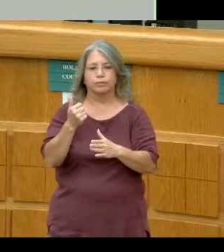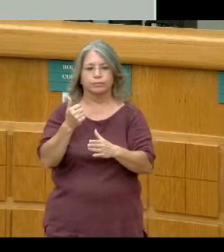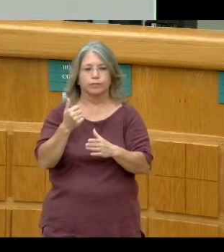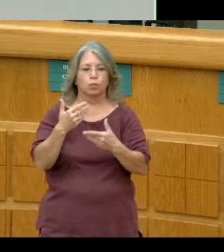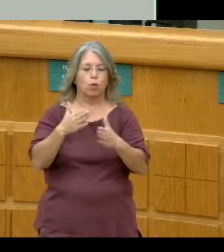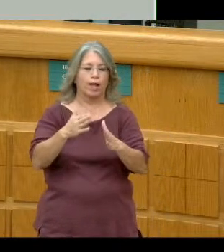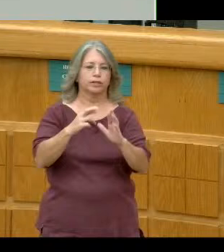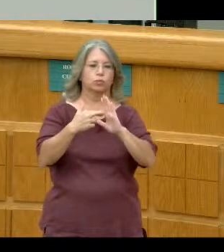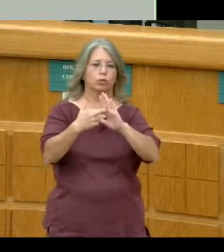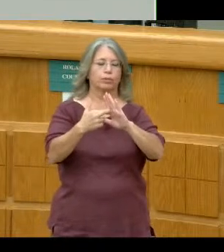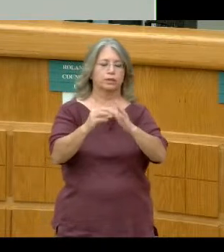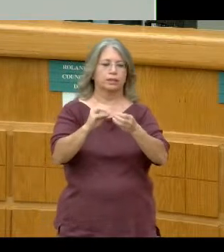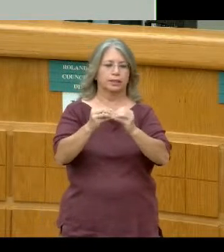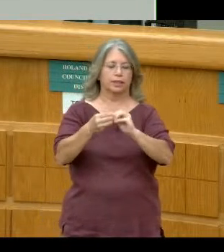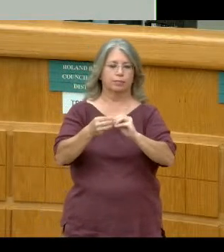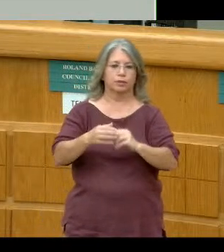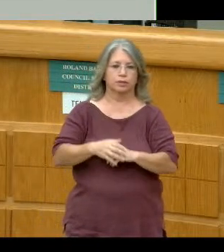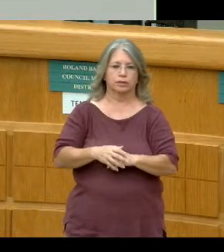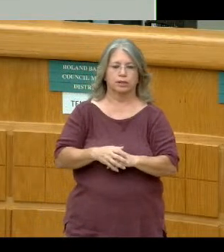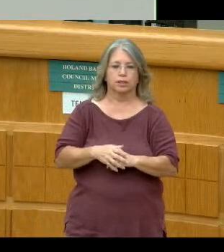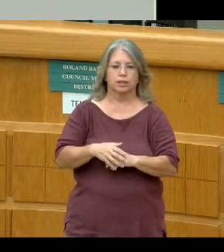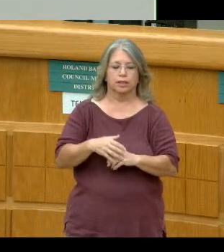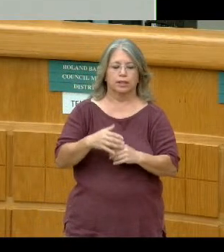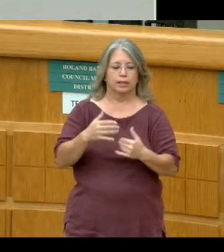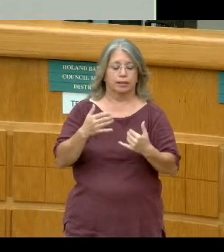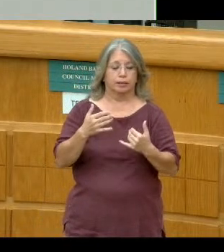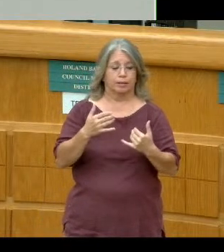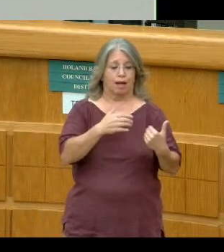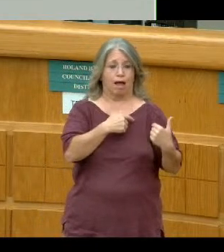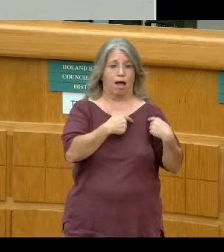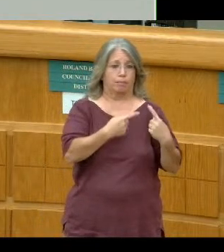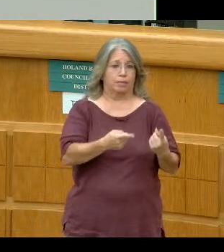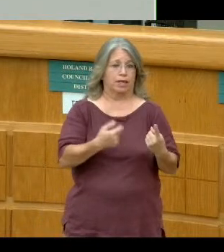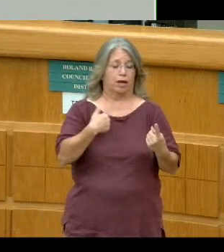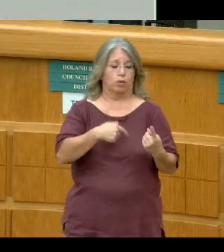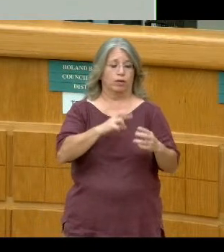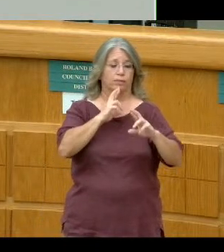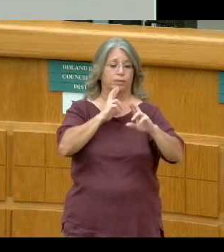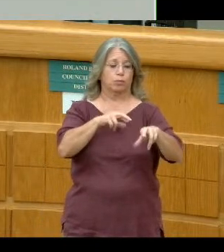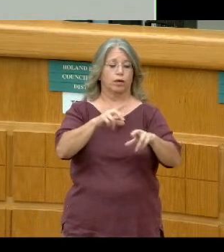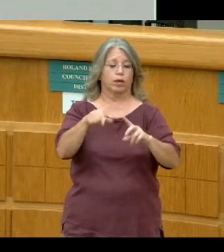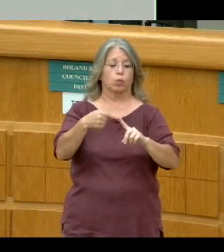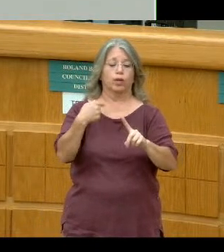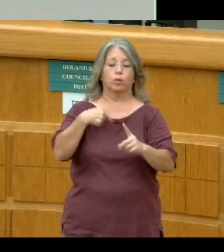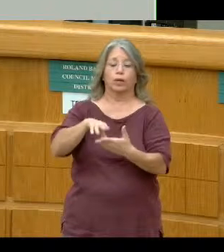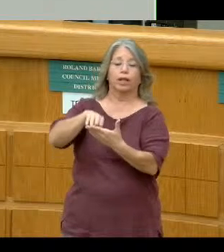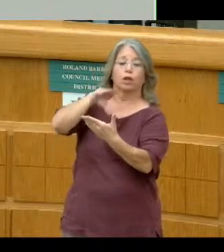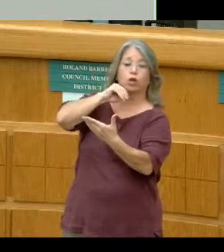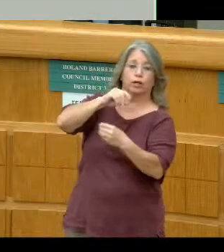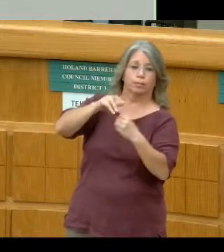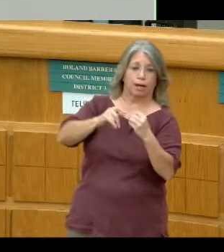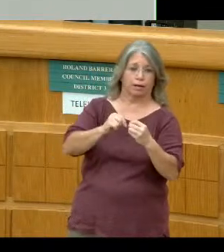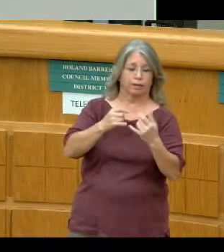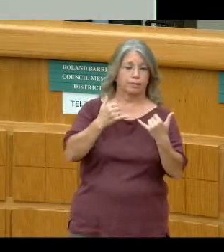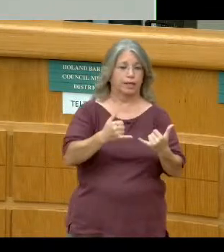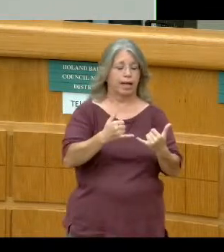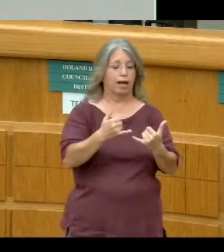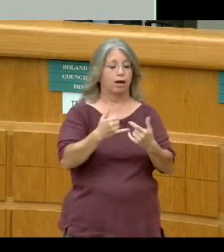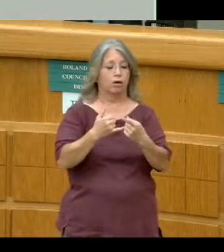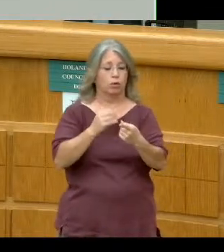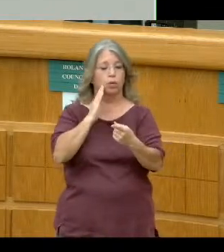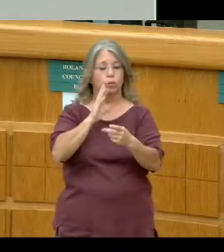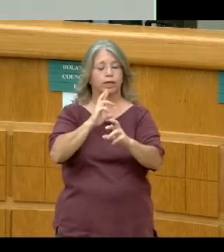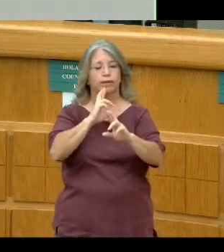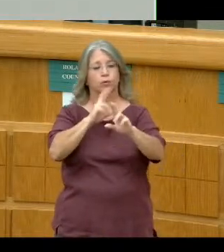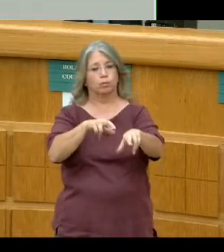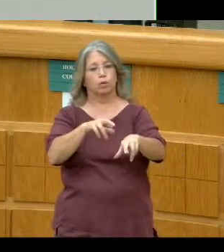recording when the fatality was reported, we're recording when the person actually died. So that was a lot of